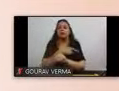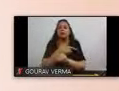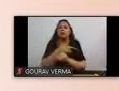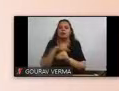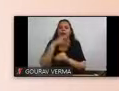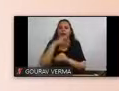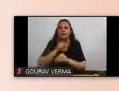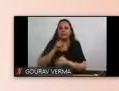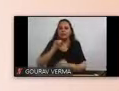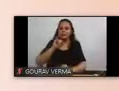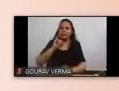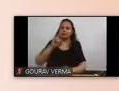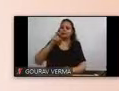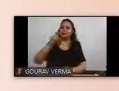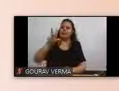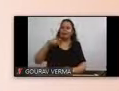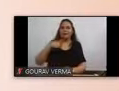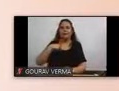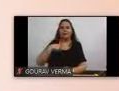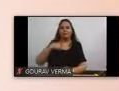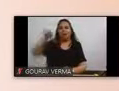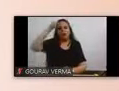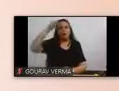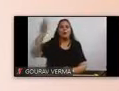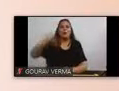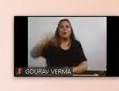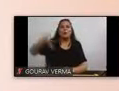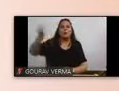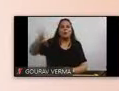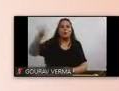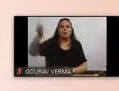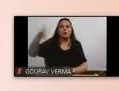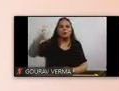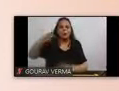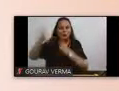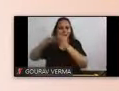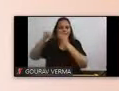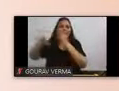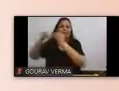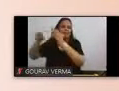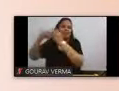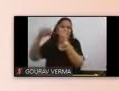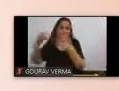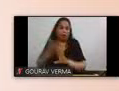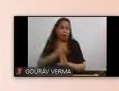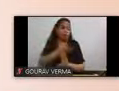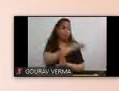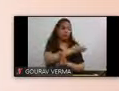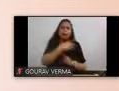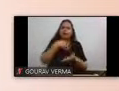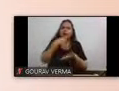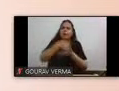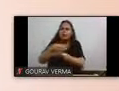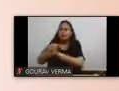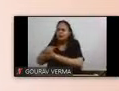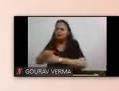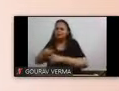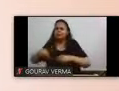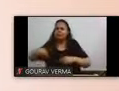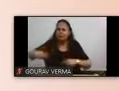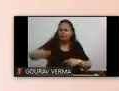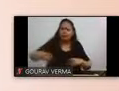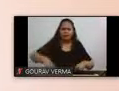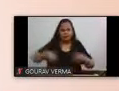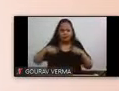child, 10 years old child, he has already mastered to some extent these things. Of course, har